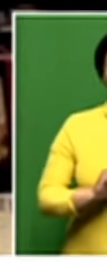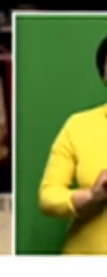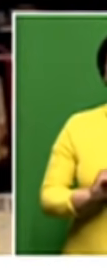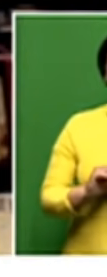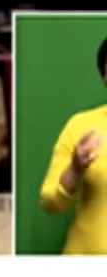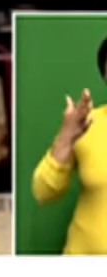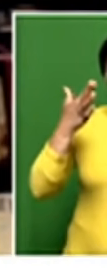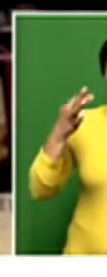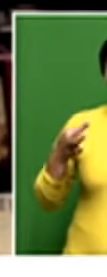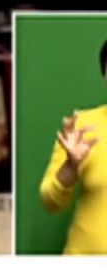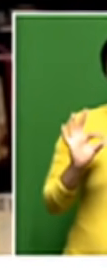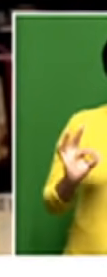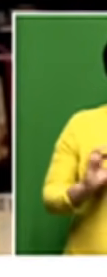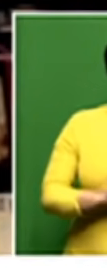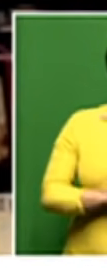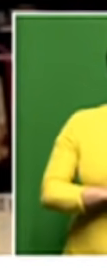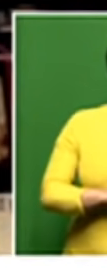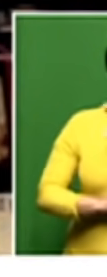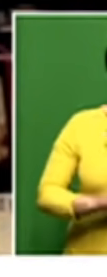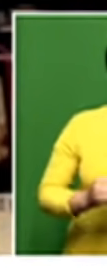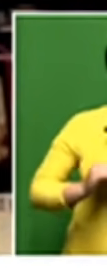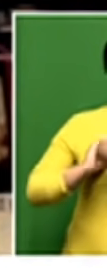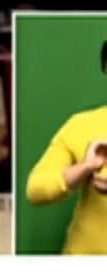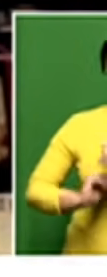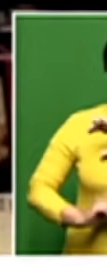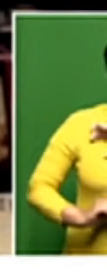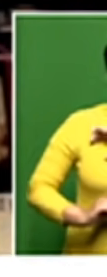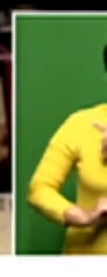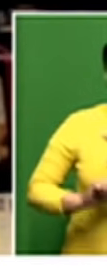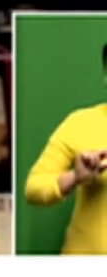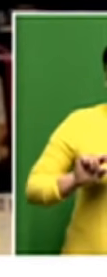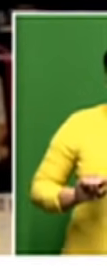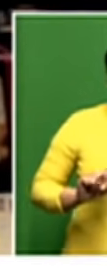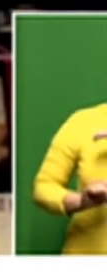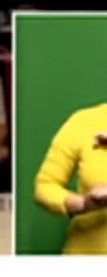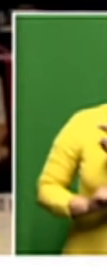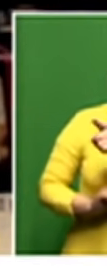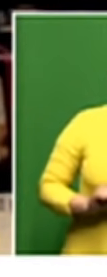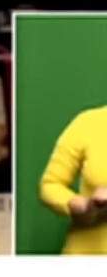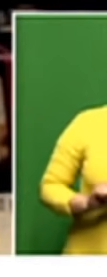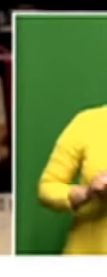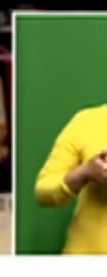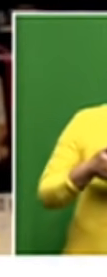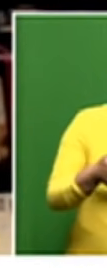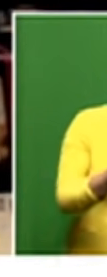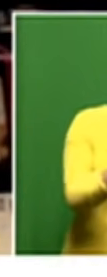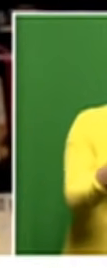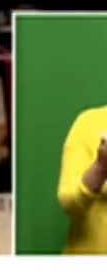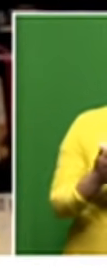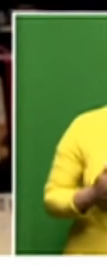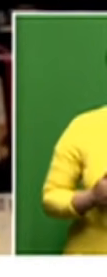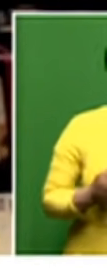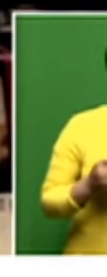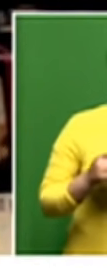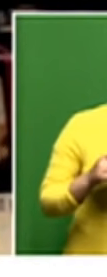right decision and protected the consumers on whom we depend. We depend on these consumers coming back and back again to